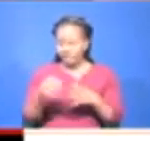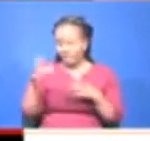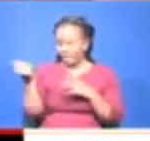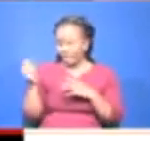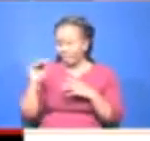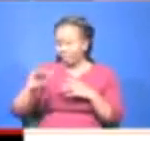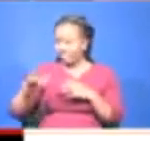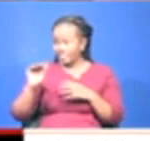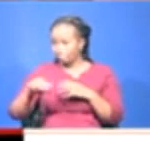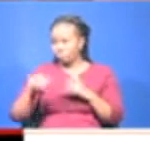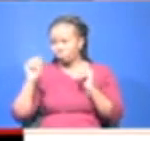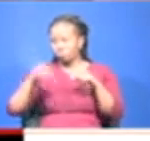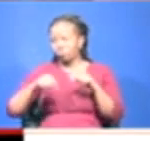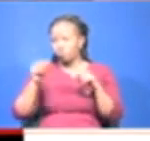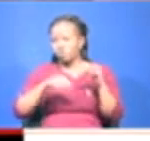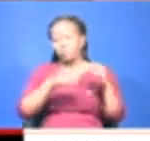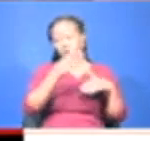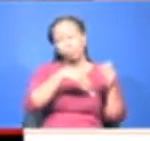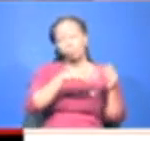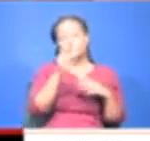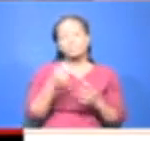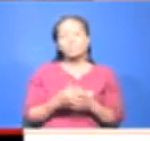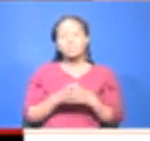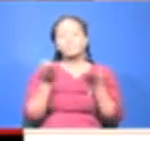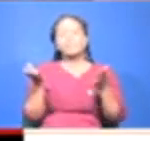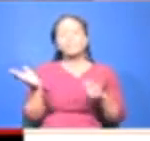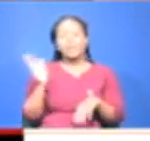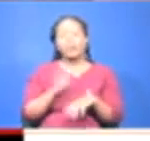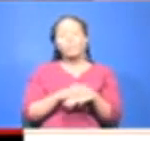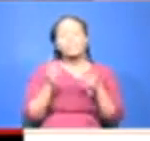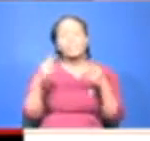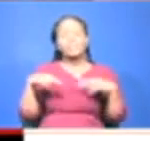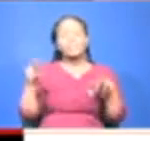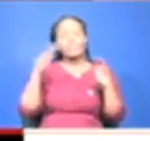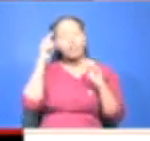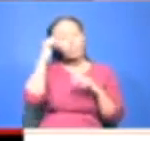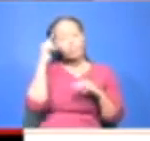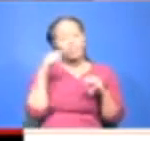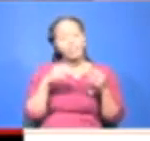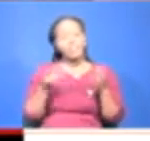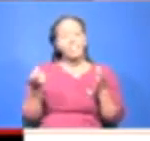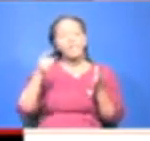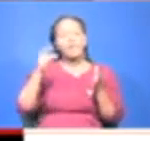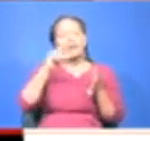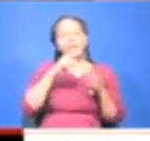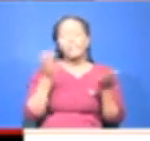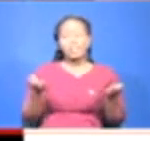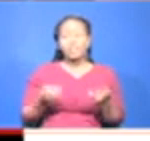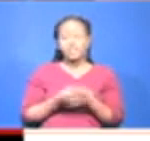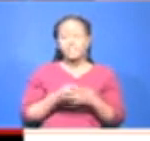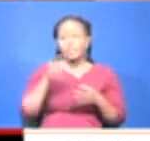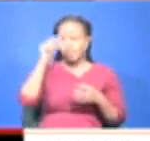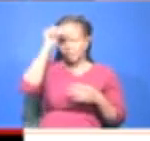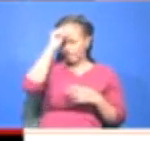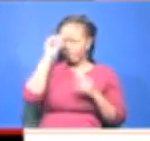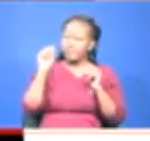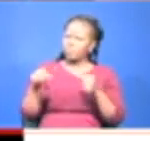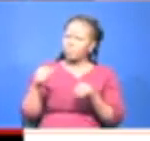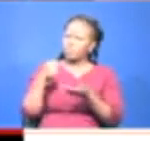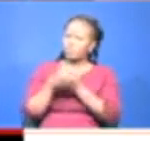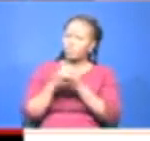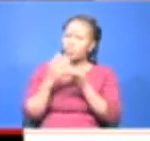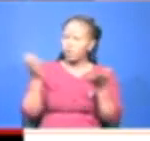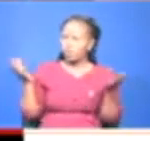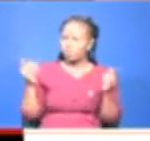sell. Realizing value for the excess, I think, again, government can really help here with